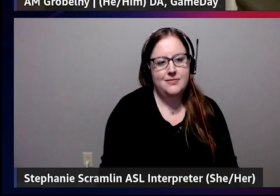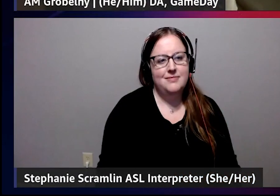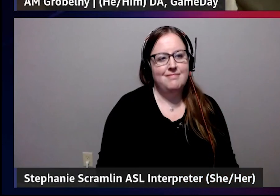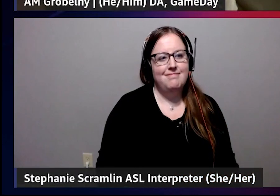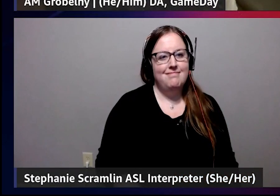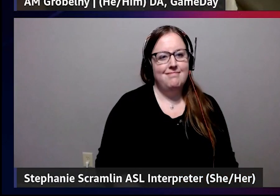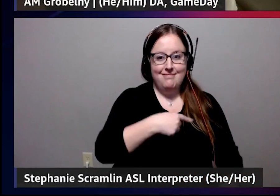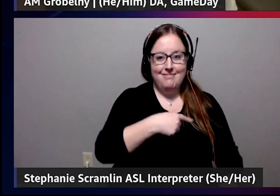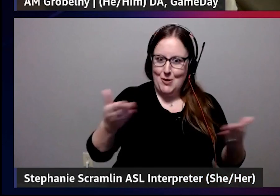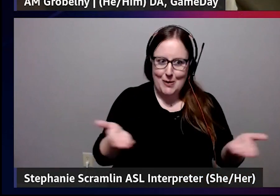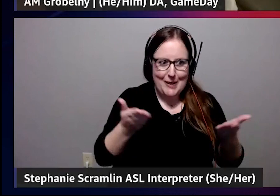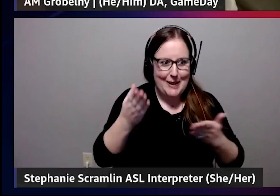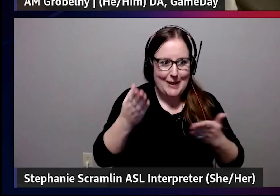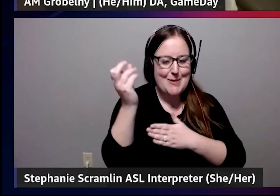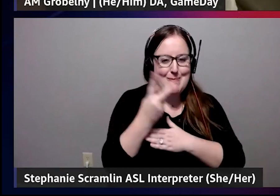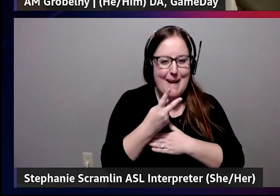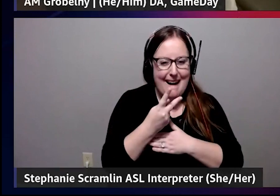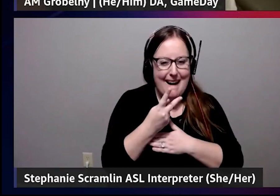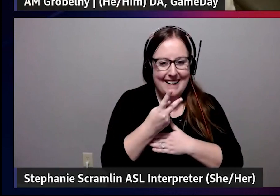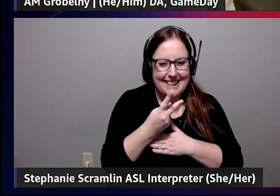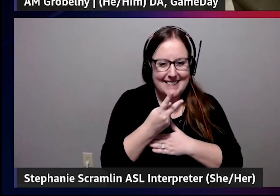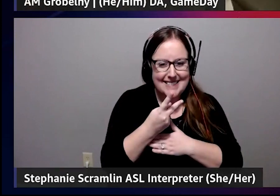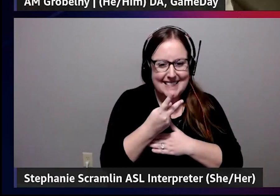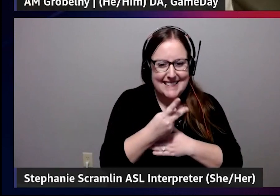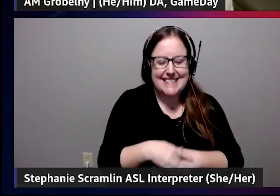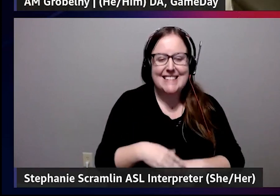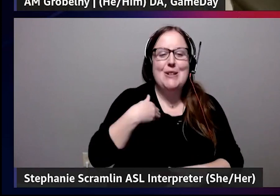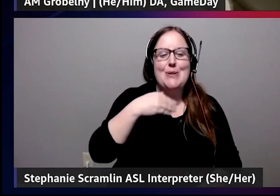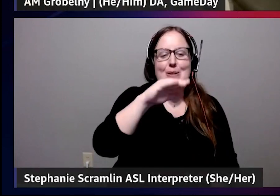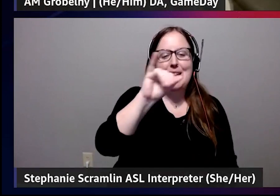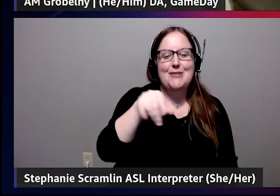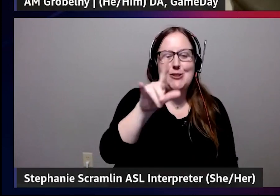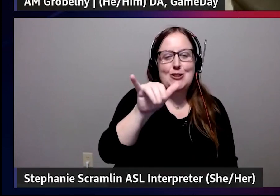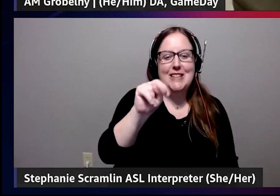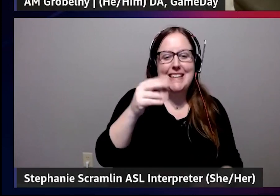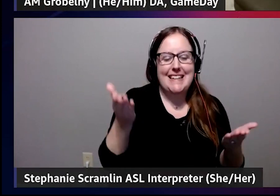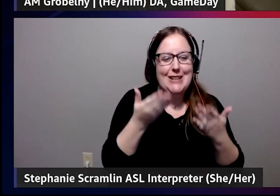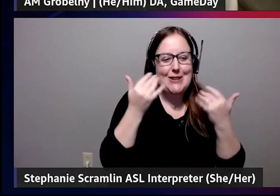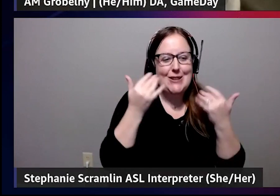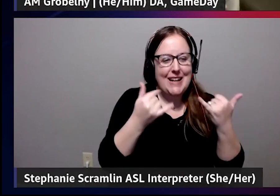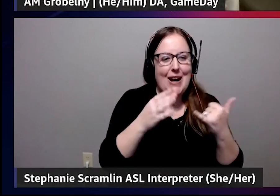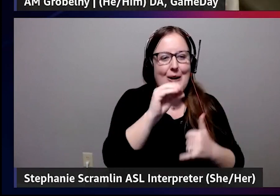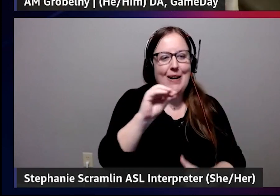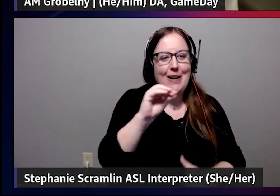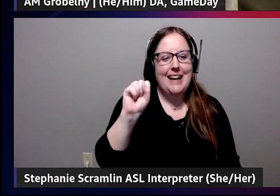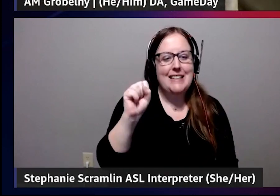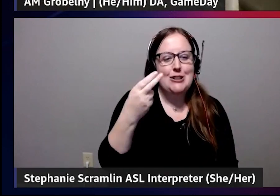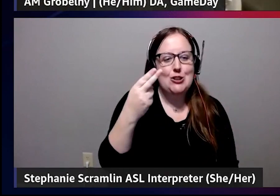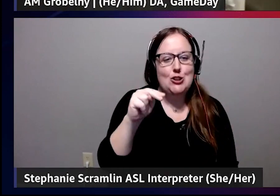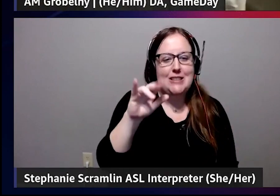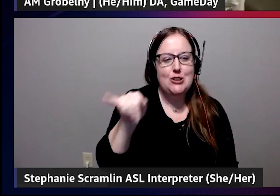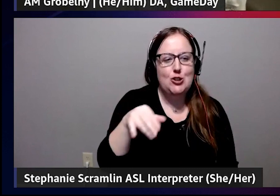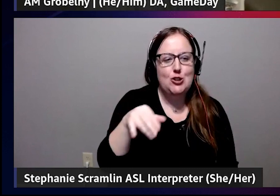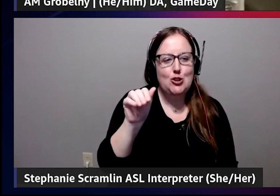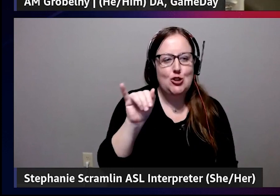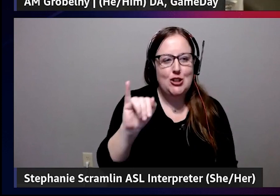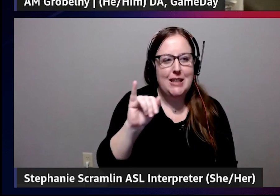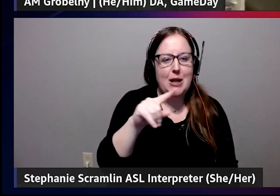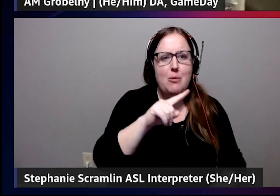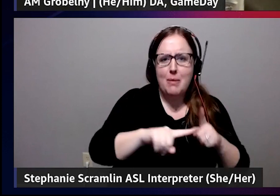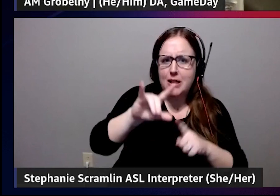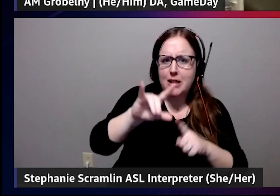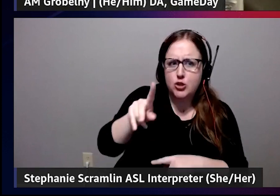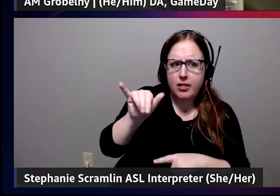And there we are, right back. Except Right back. we've got Jillian here now this time and Shinji. But Jillian, kick us off. Where are we?